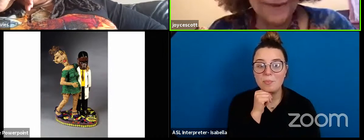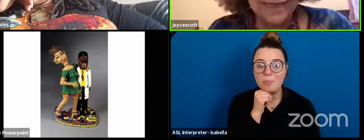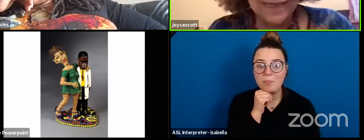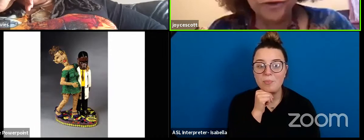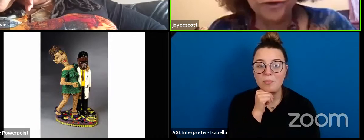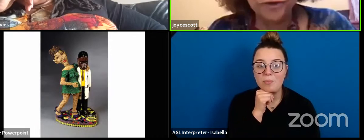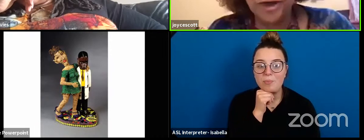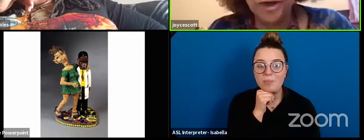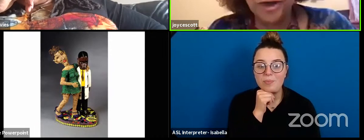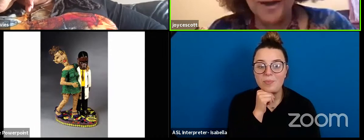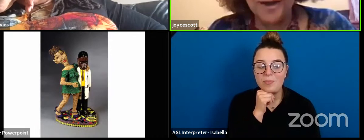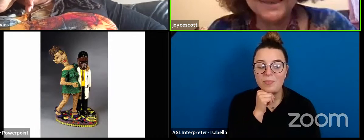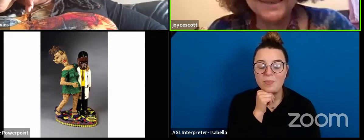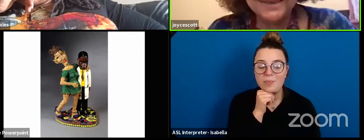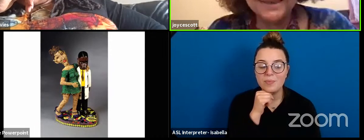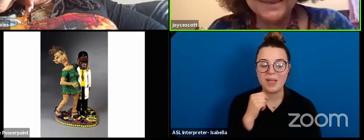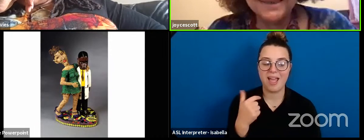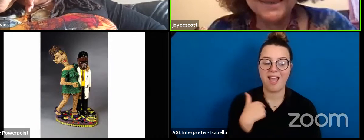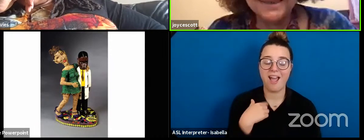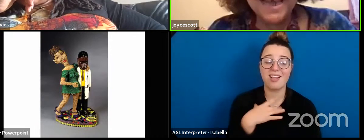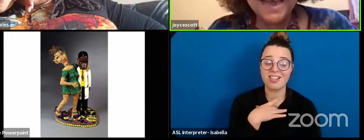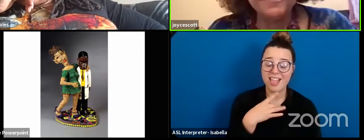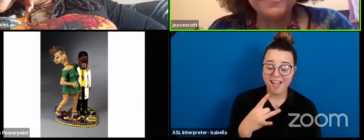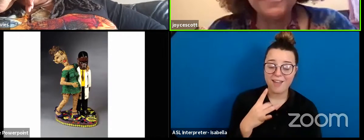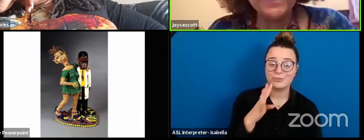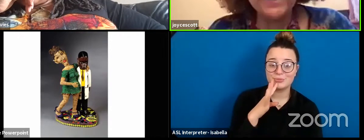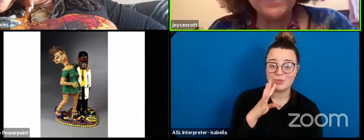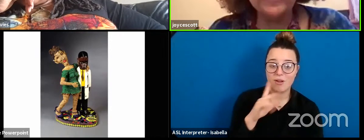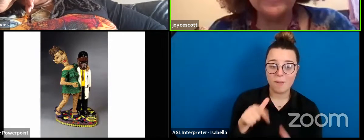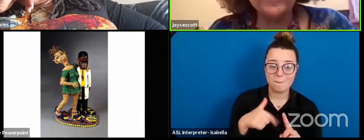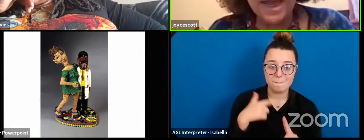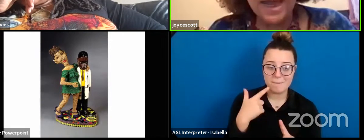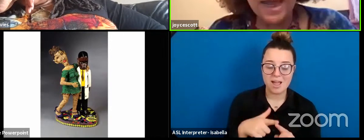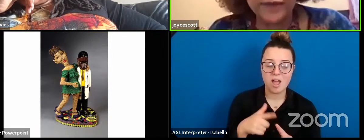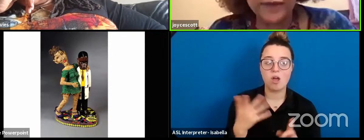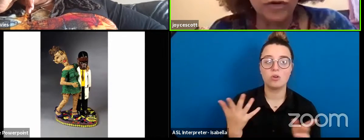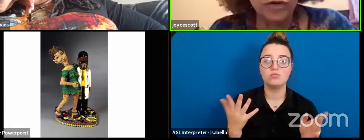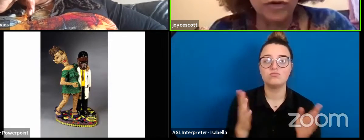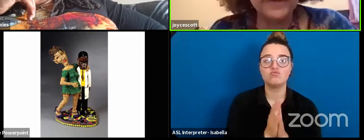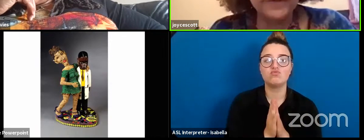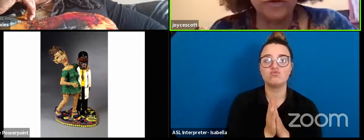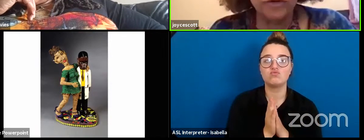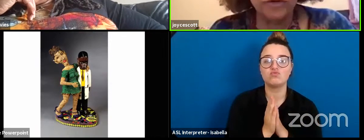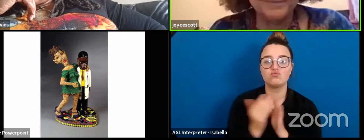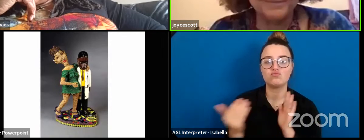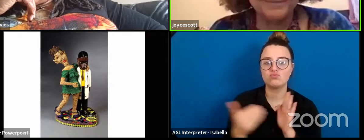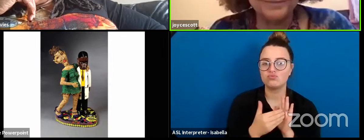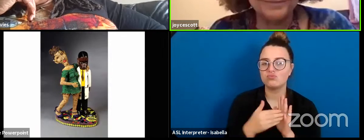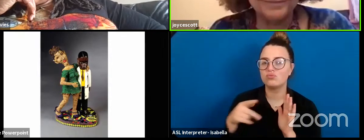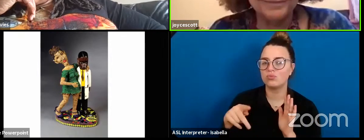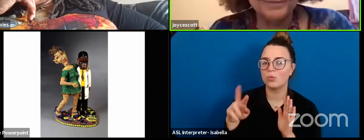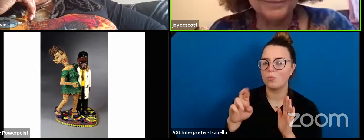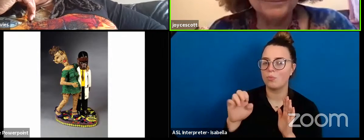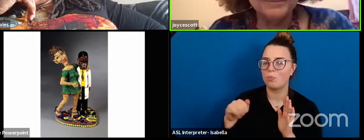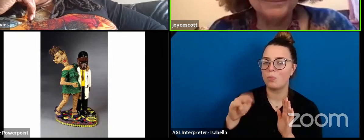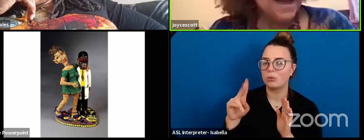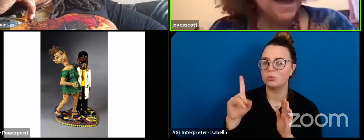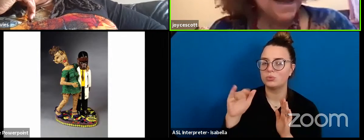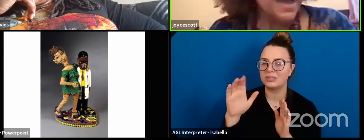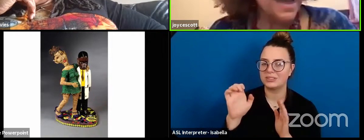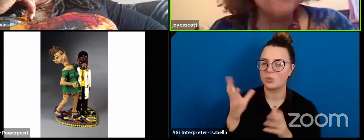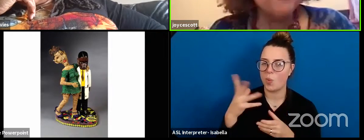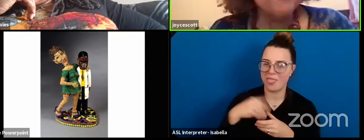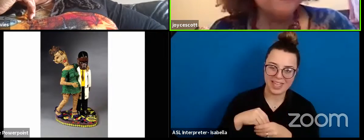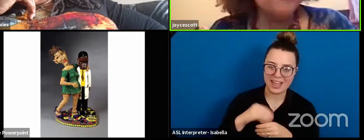I like to talk about the kind of prejudice we have within our own ethnic groups. She